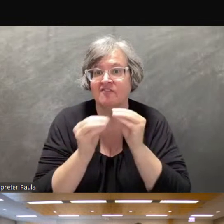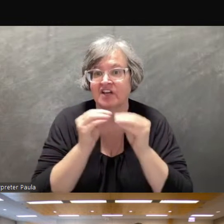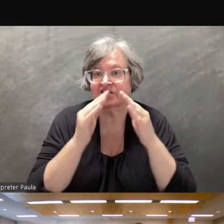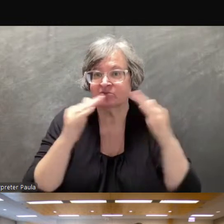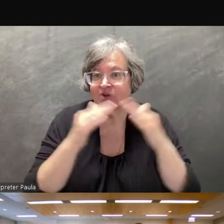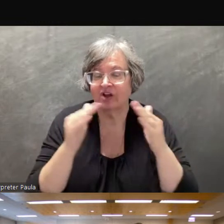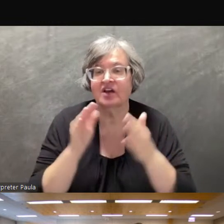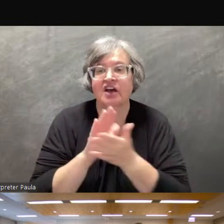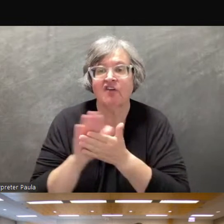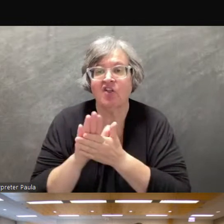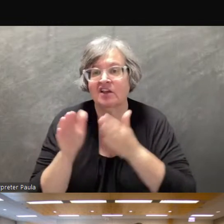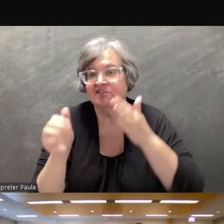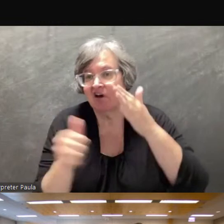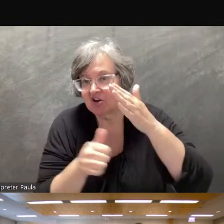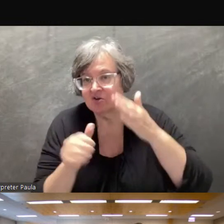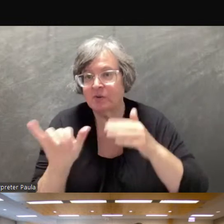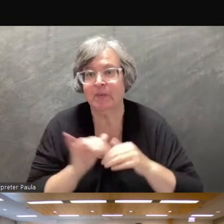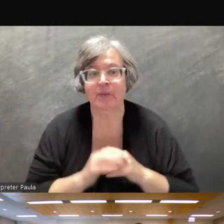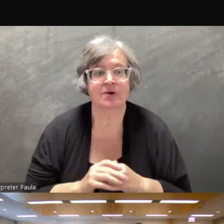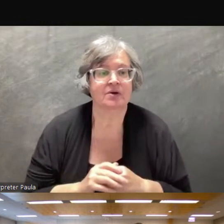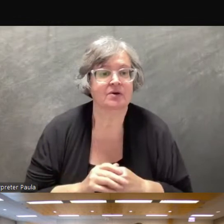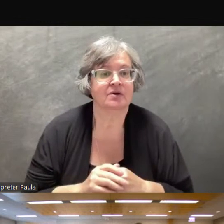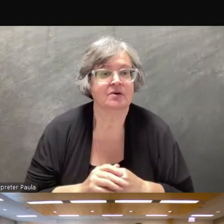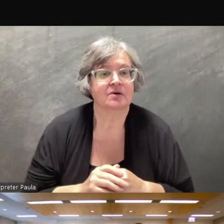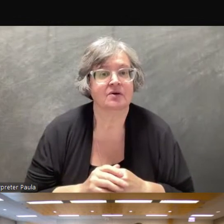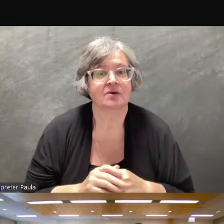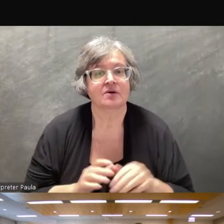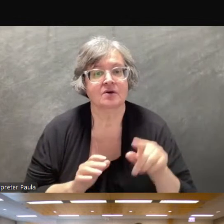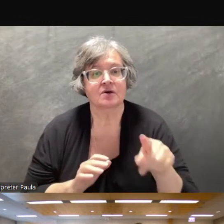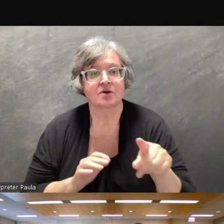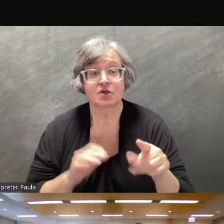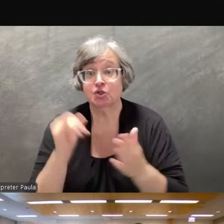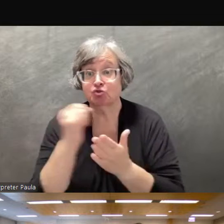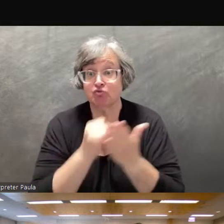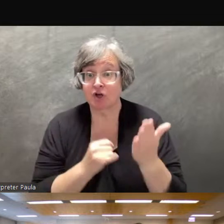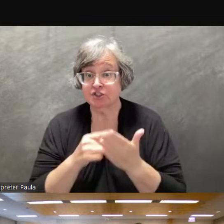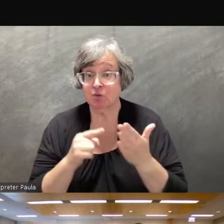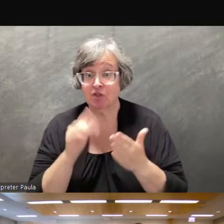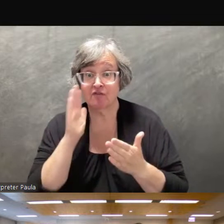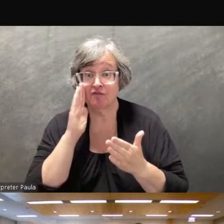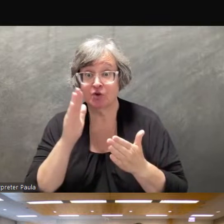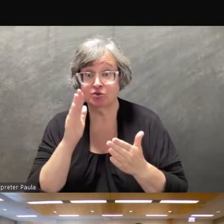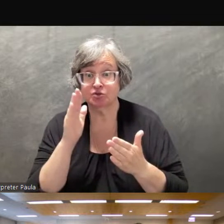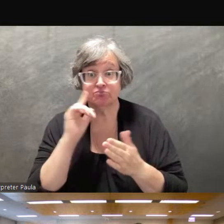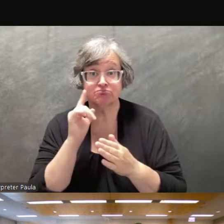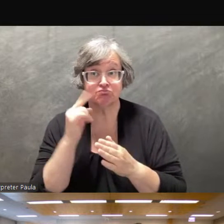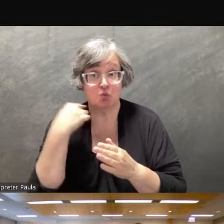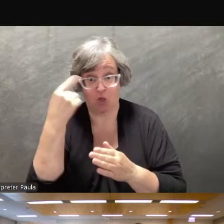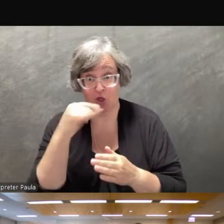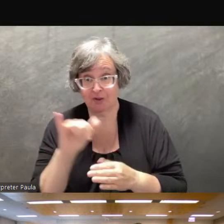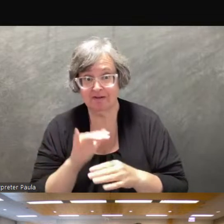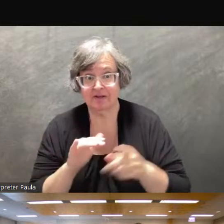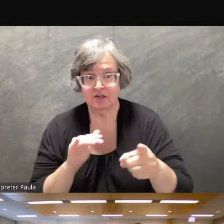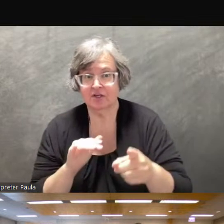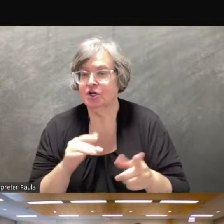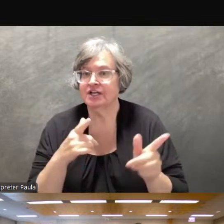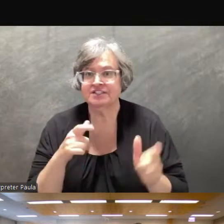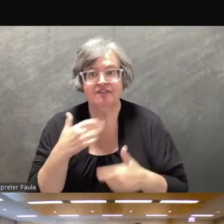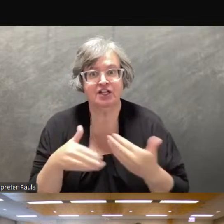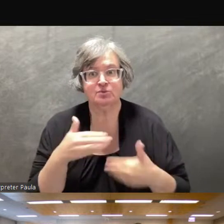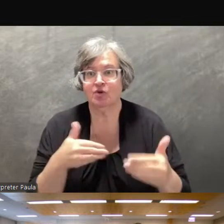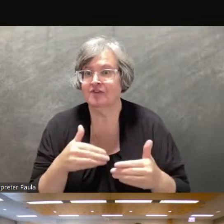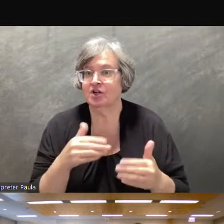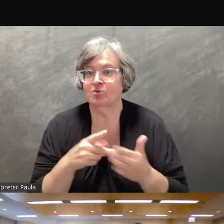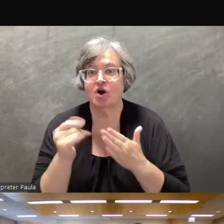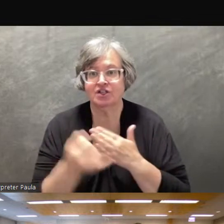some areas up underneath there. Here's some renderings of what that future improvement will look like. So this is a fast moving project. A